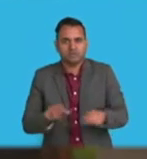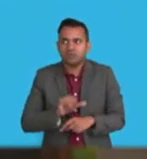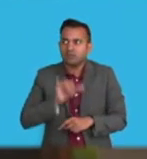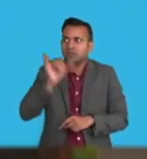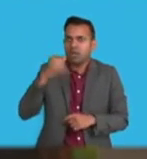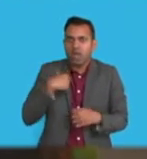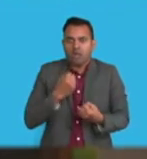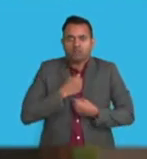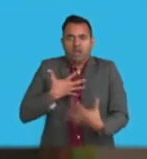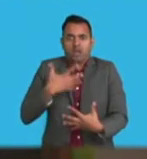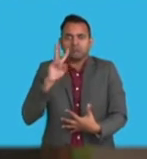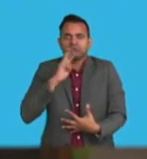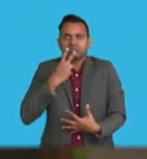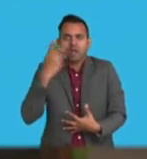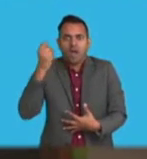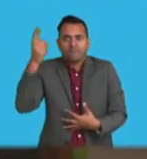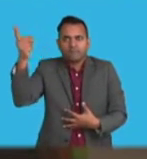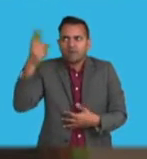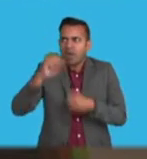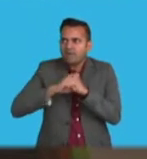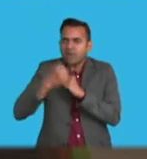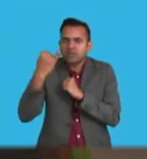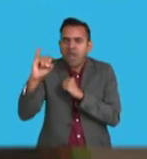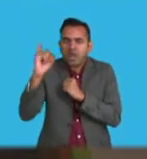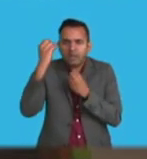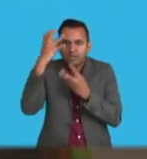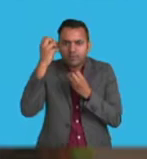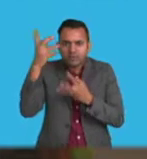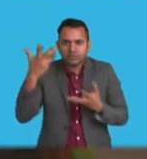is legal. Under the Employment